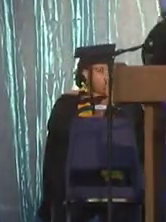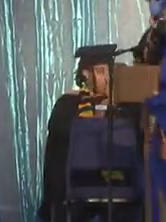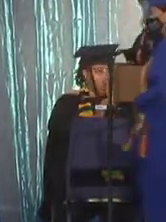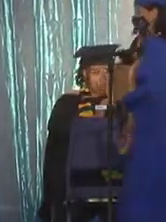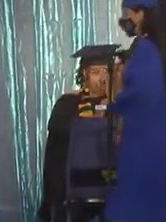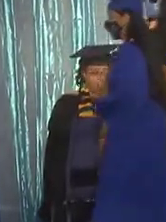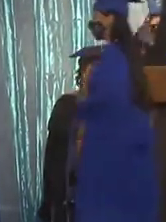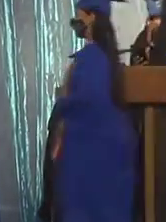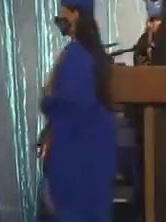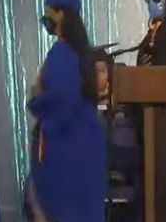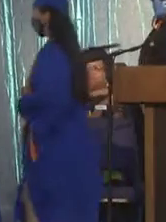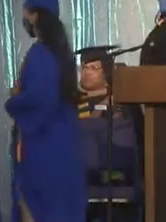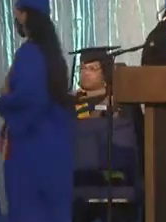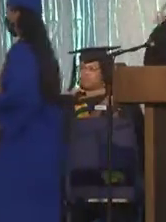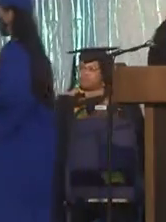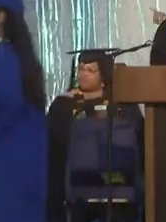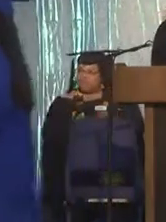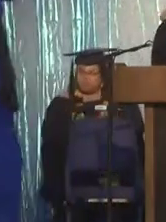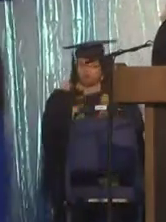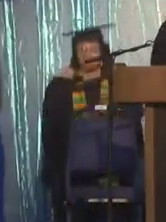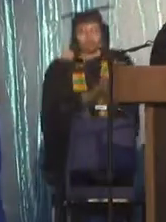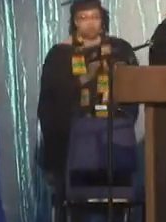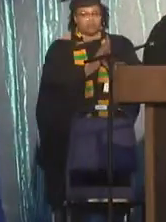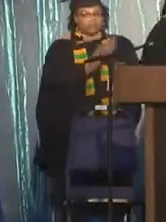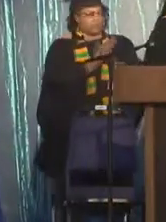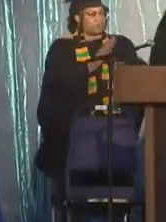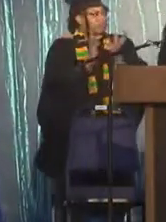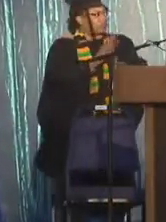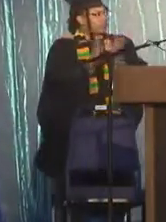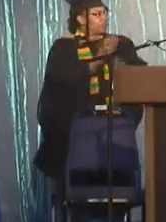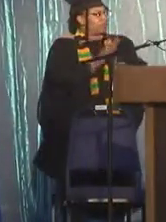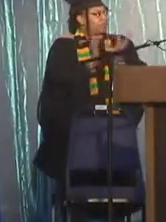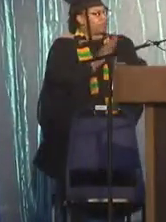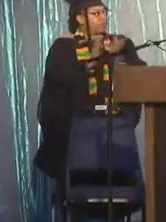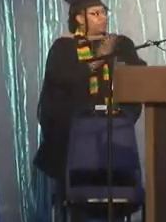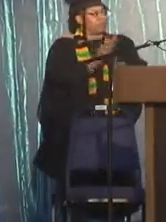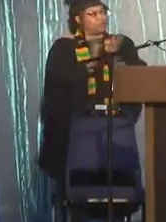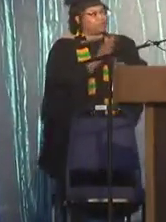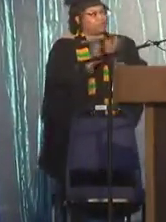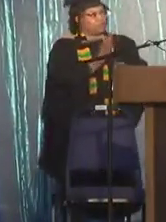Marissa Vasquez Lopez with honors.